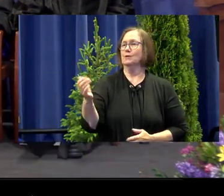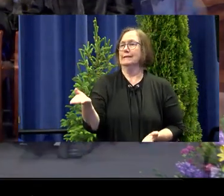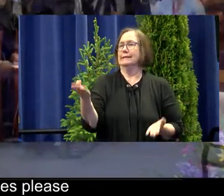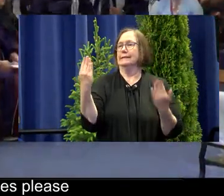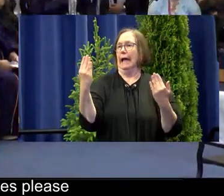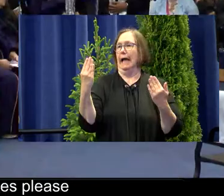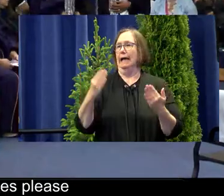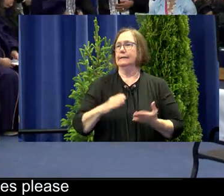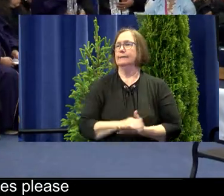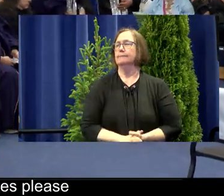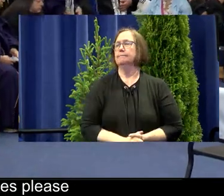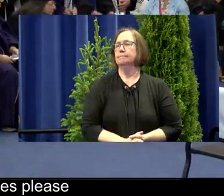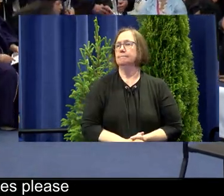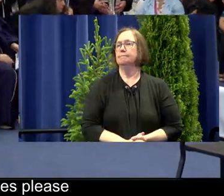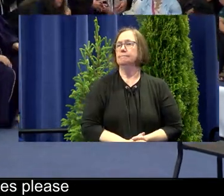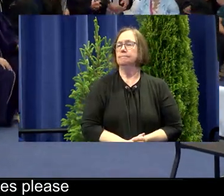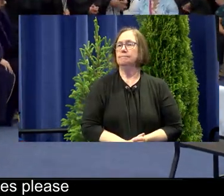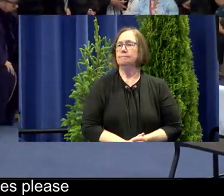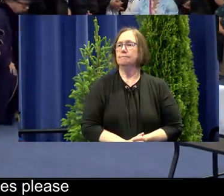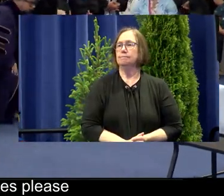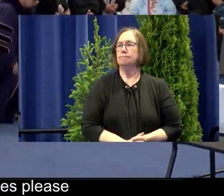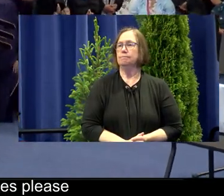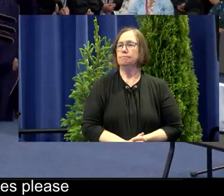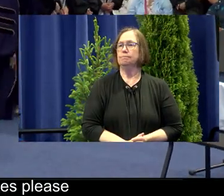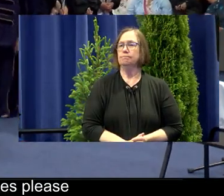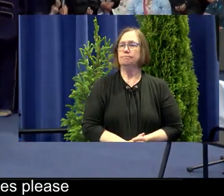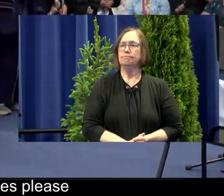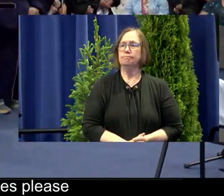Will the faculty please rise?